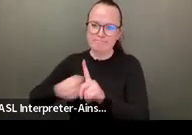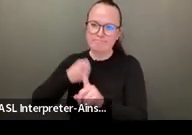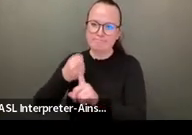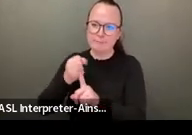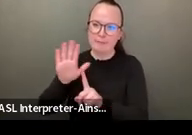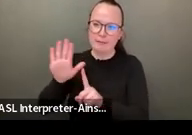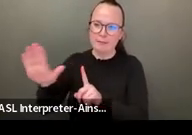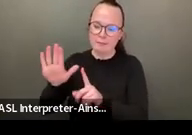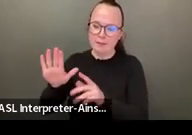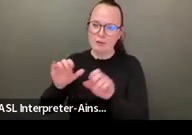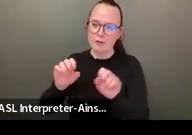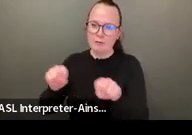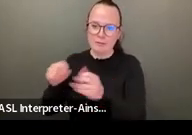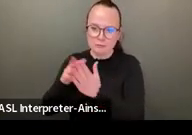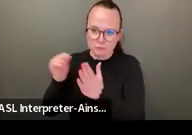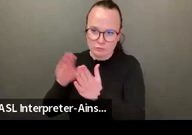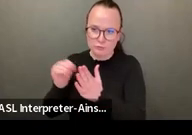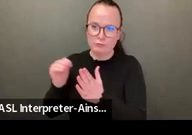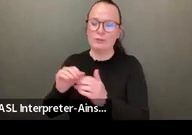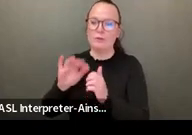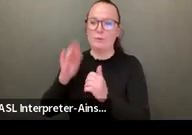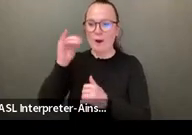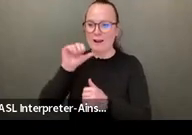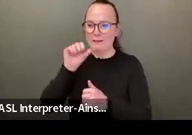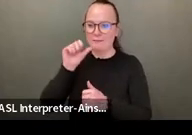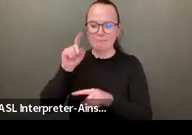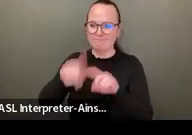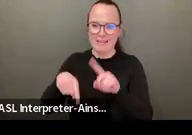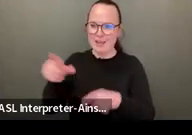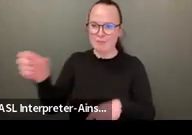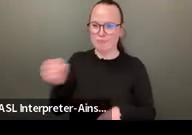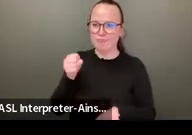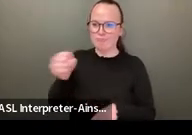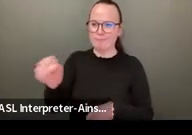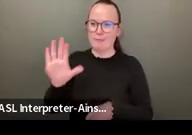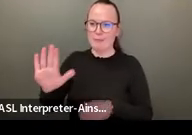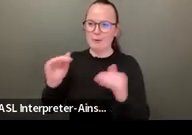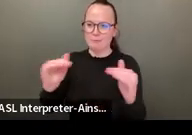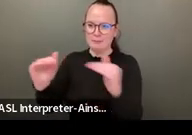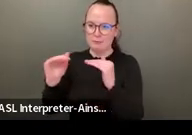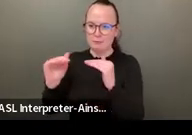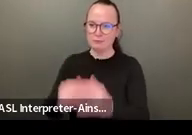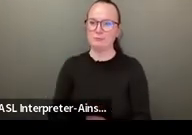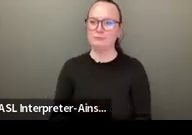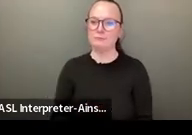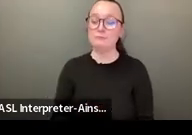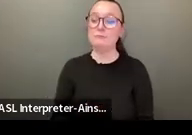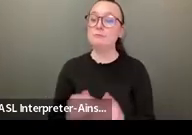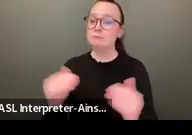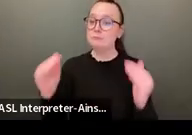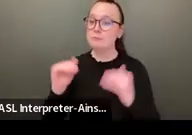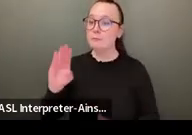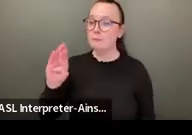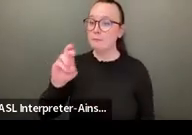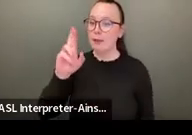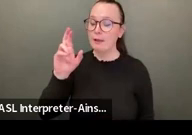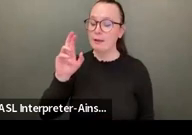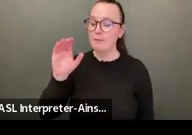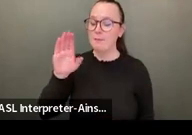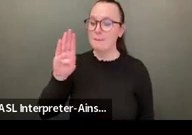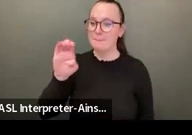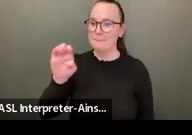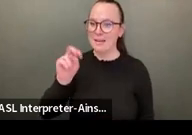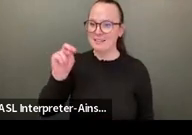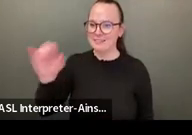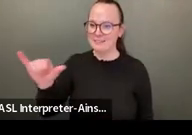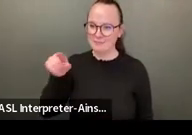them and why they can't be with their peers. And then thinking about Benny's a student with autism. And